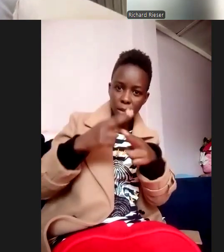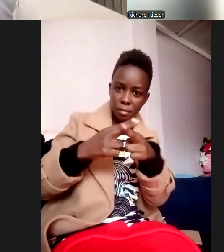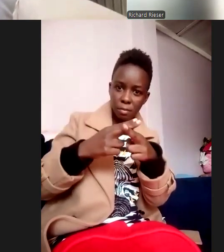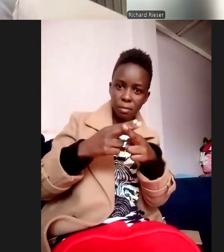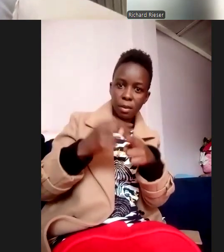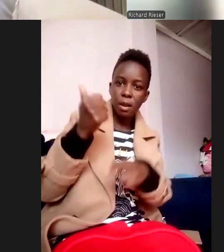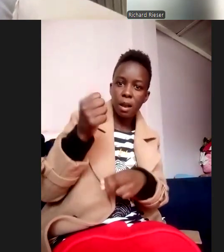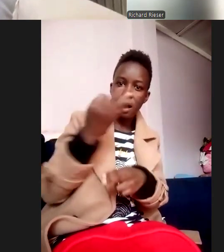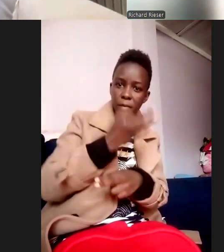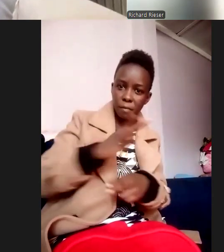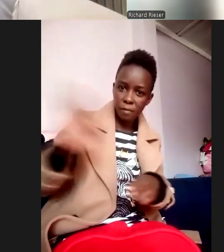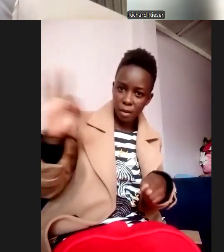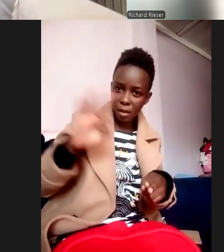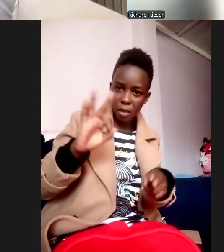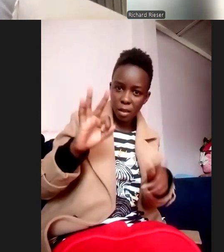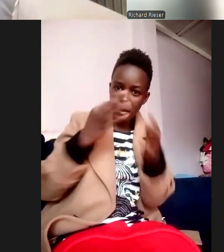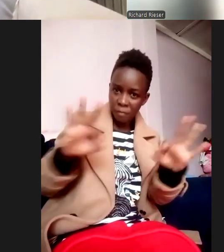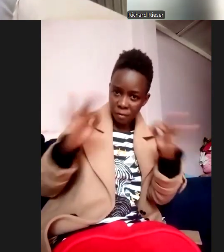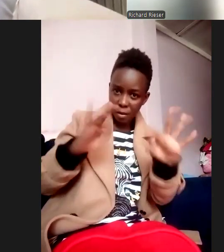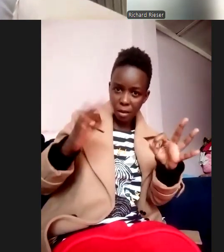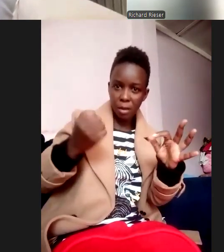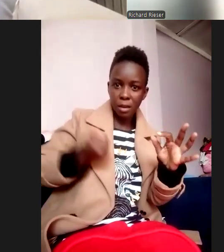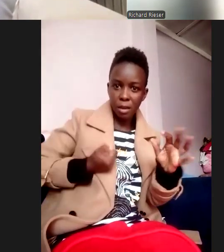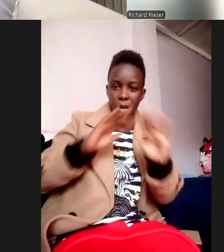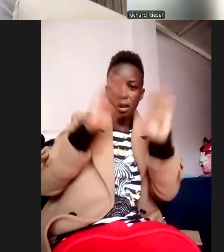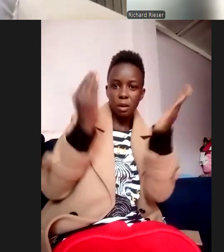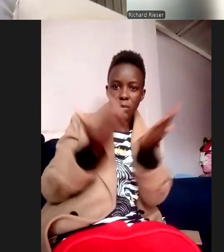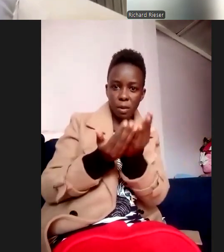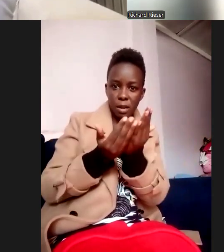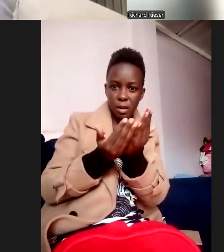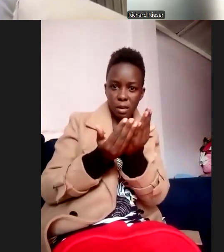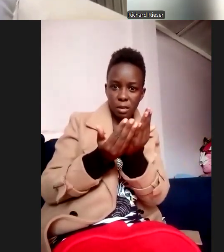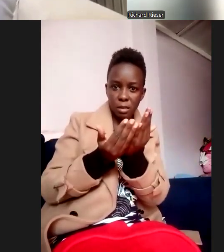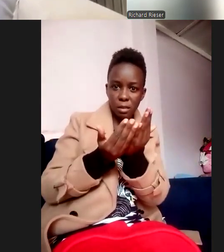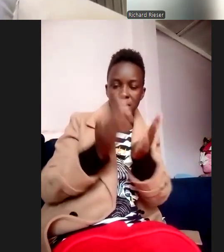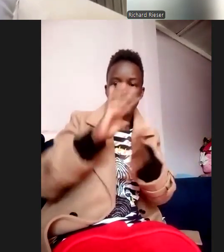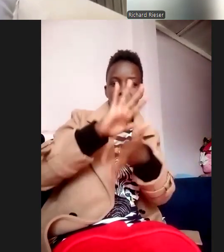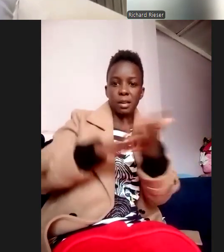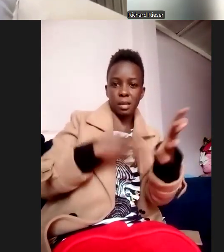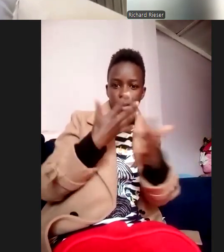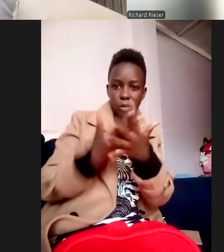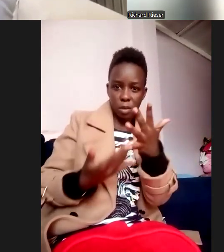and I work with an organization by the name Free a Girls World